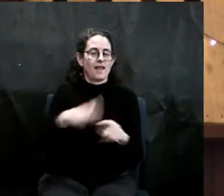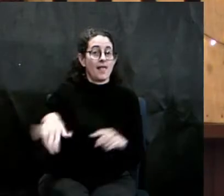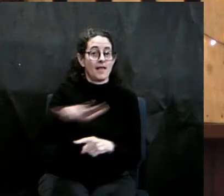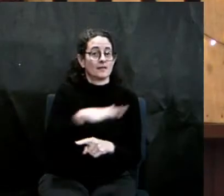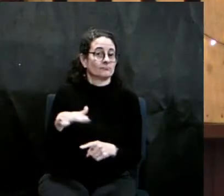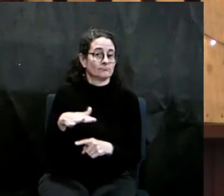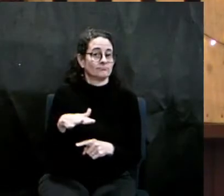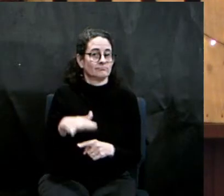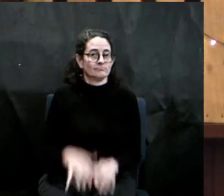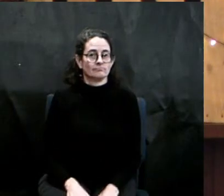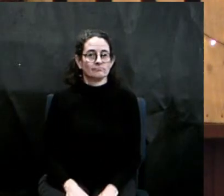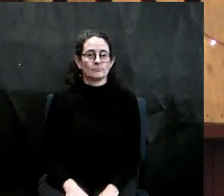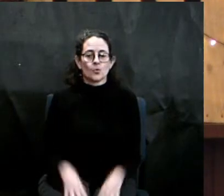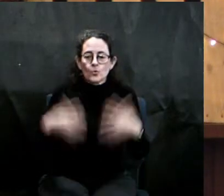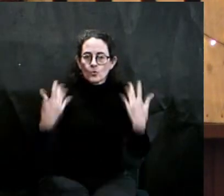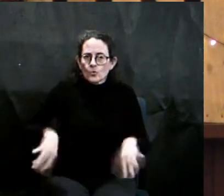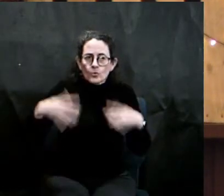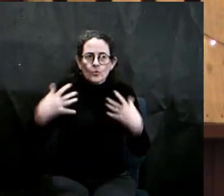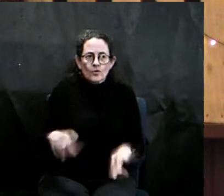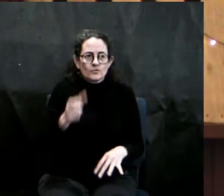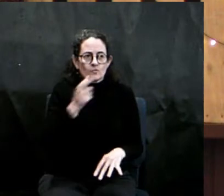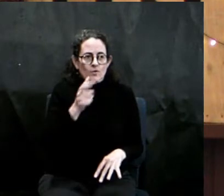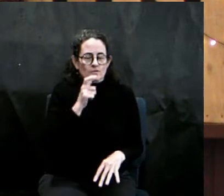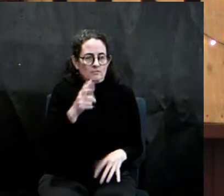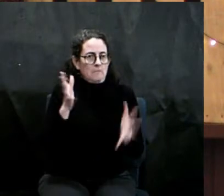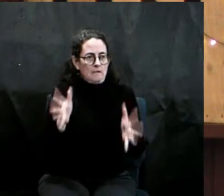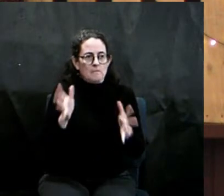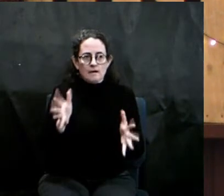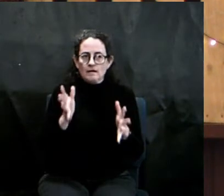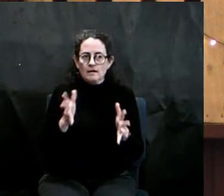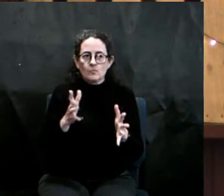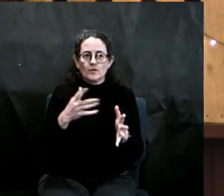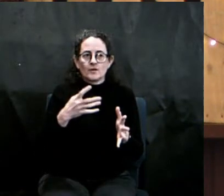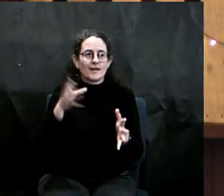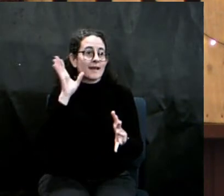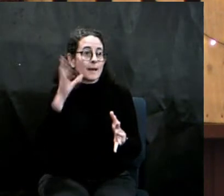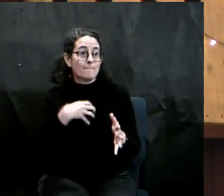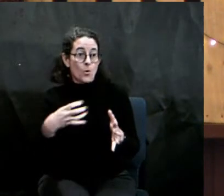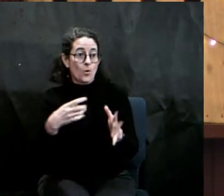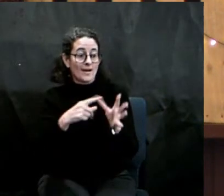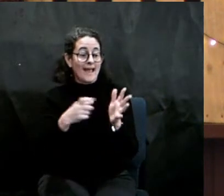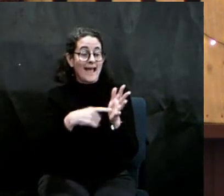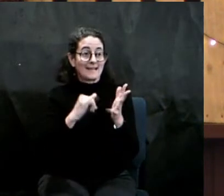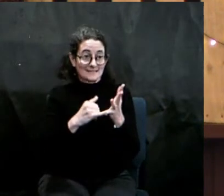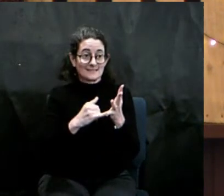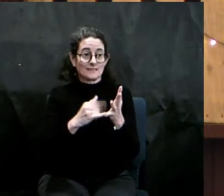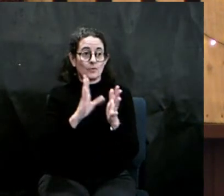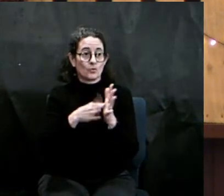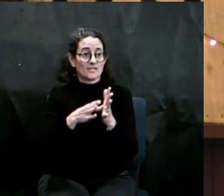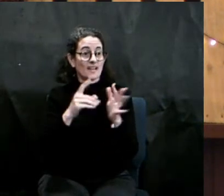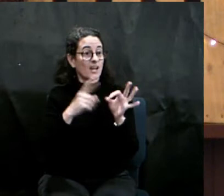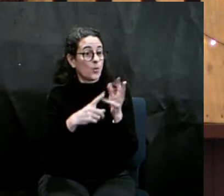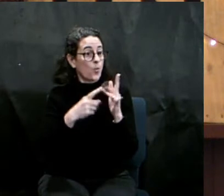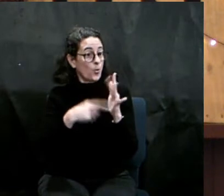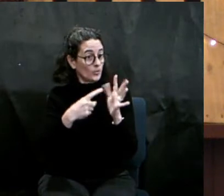It's frightening words. We're going to hear more as we hear that from Acts 28 later on. Paul quotes that. We're going to reflect on